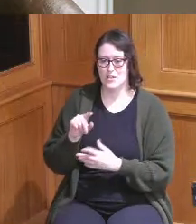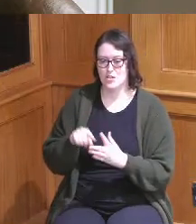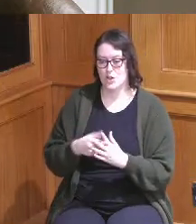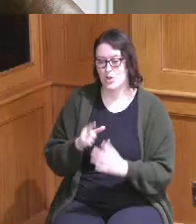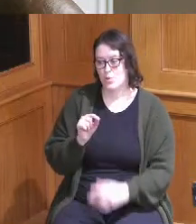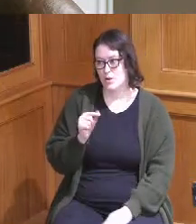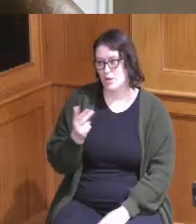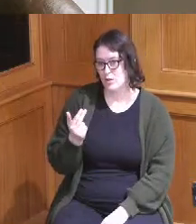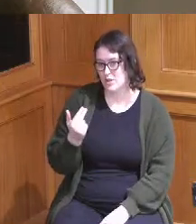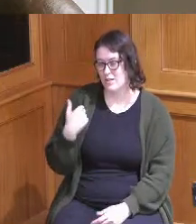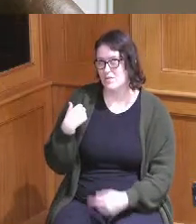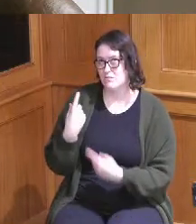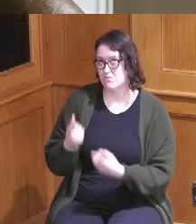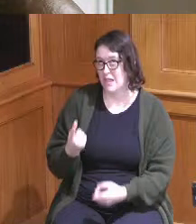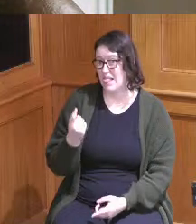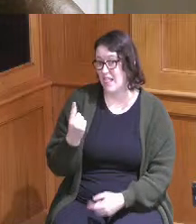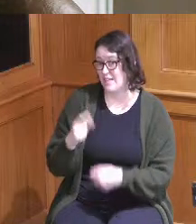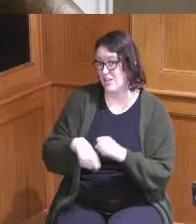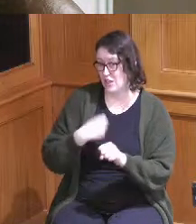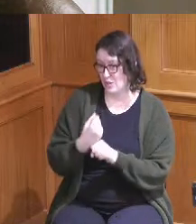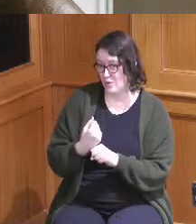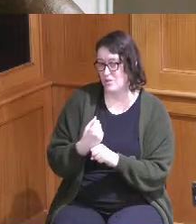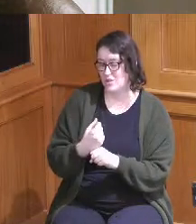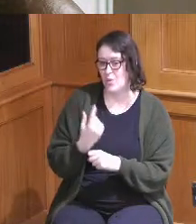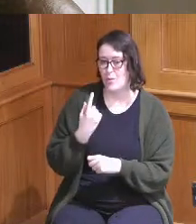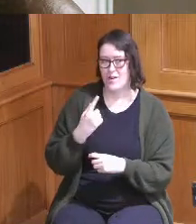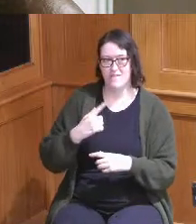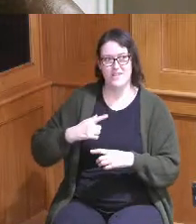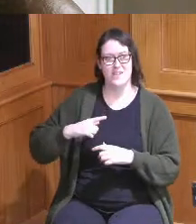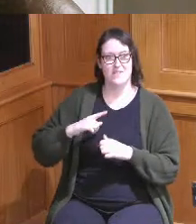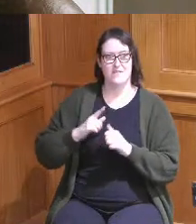for 11 years now. One of our earliest